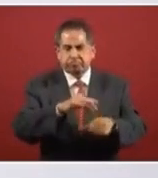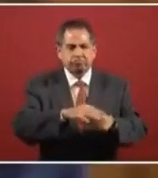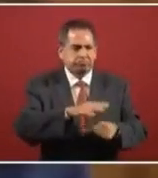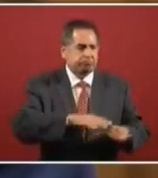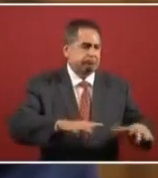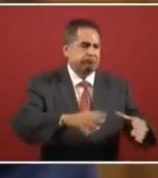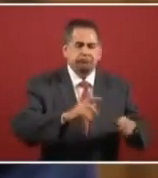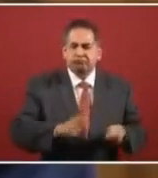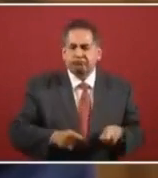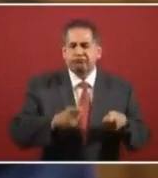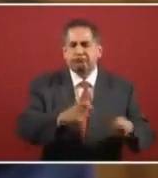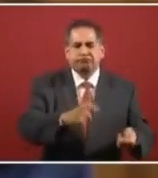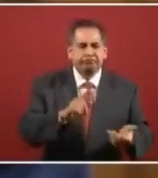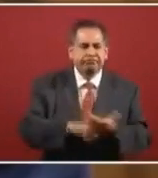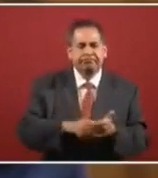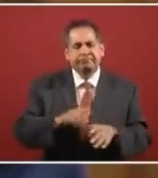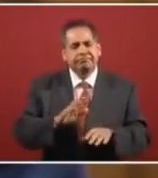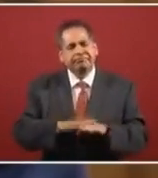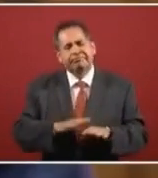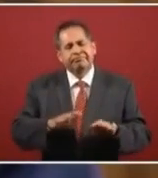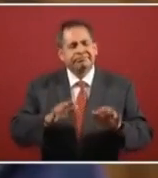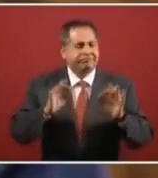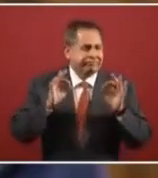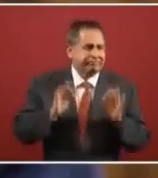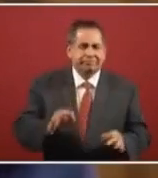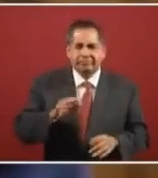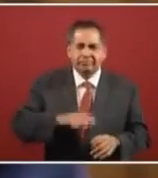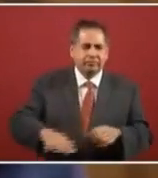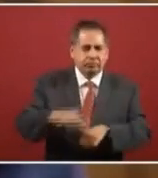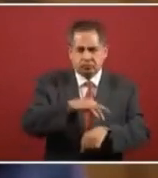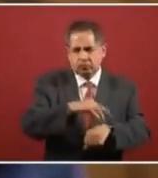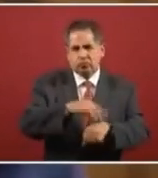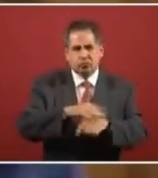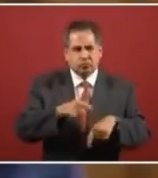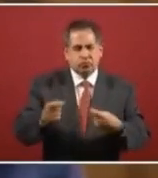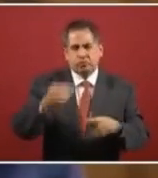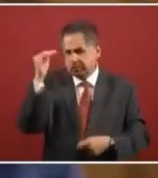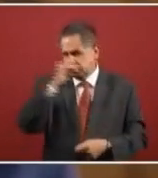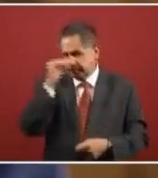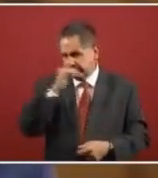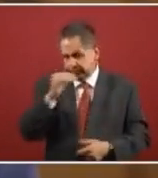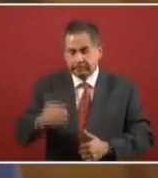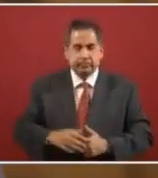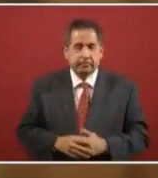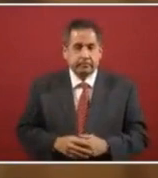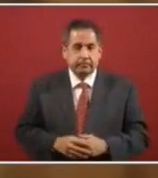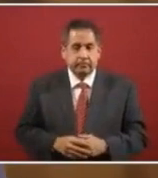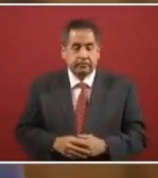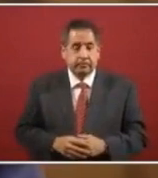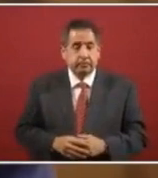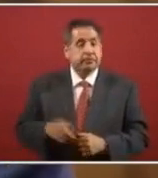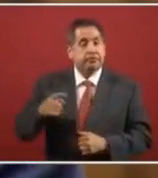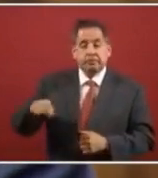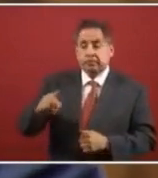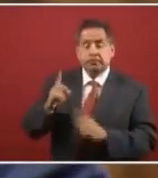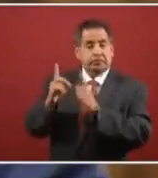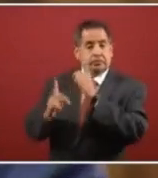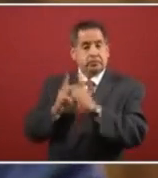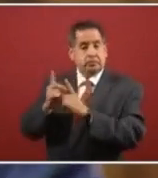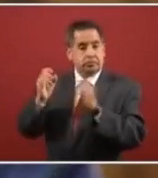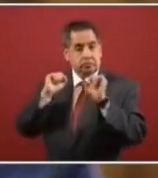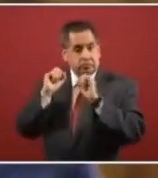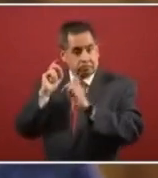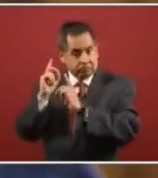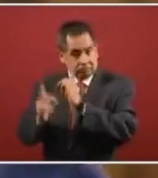attention medical attention and to guarantee the free medications